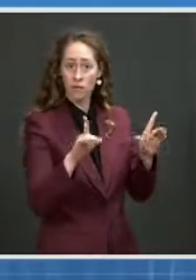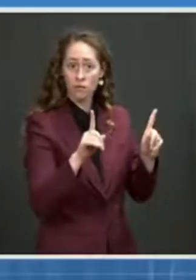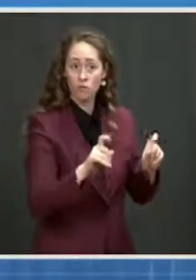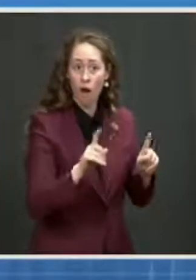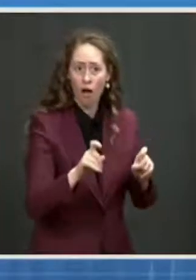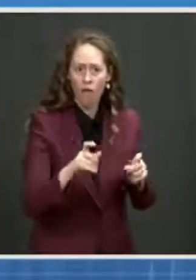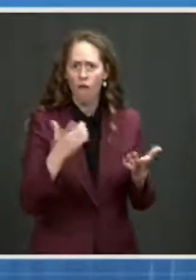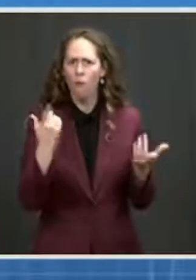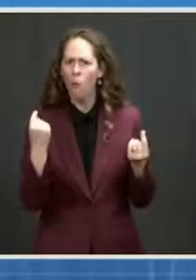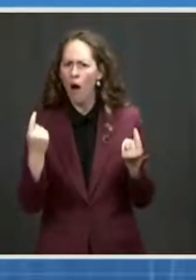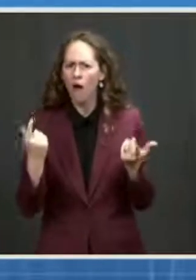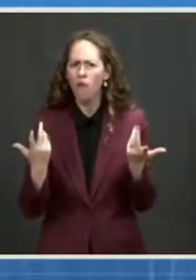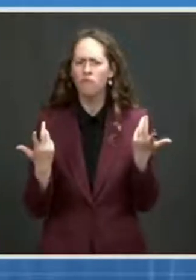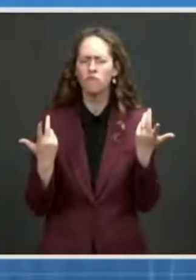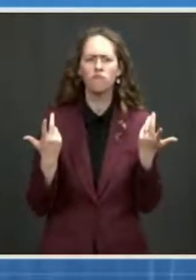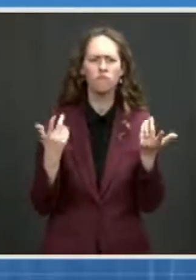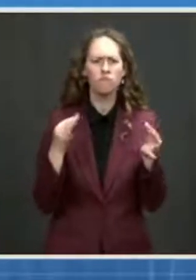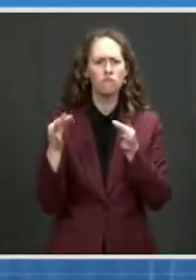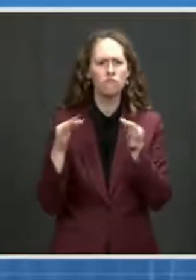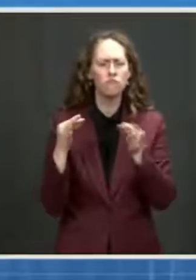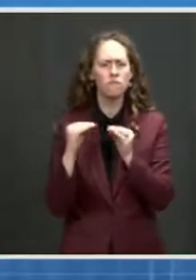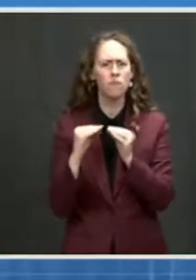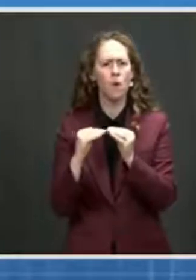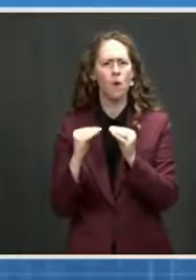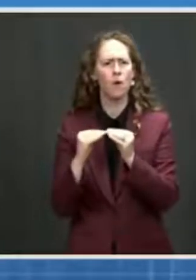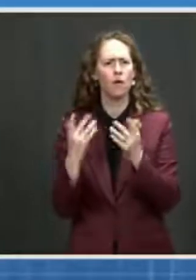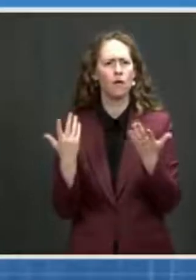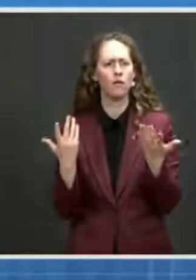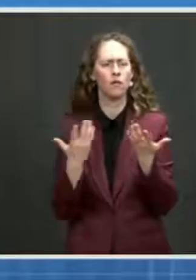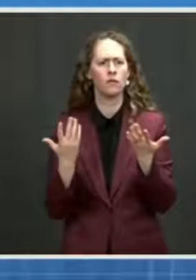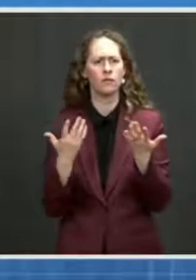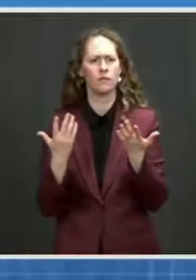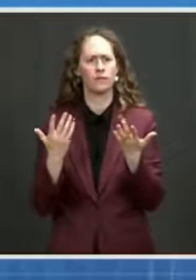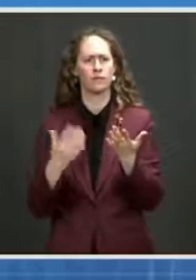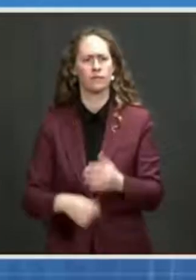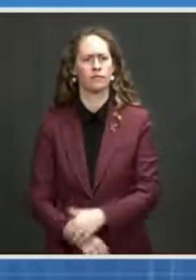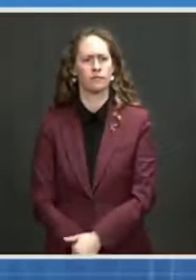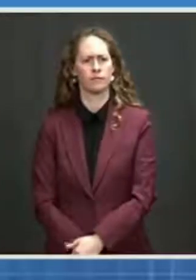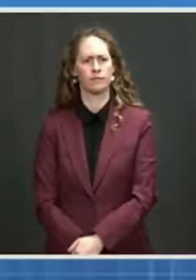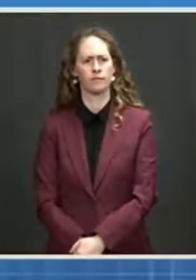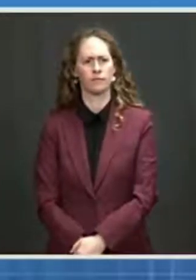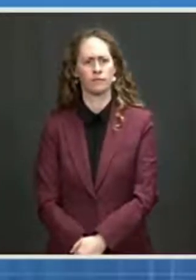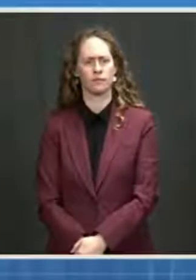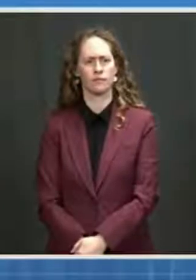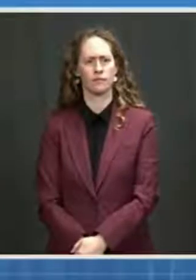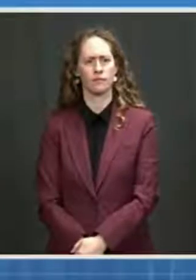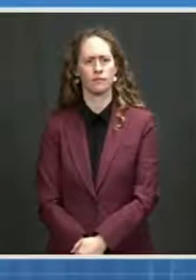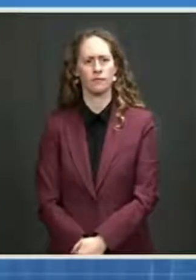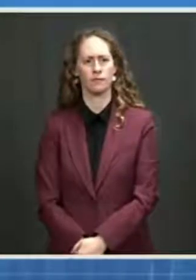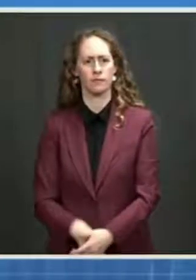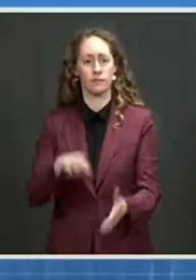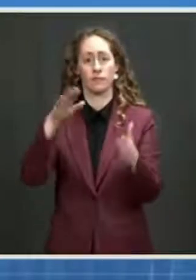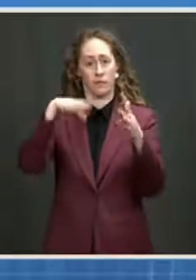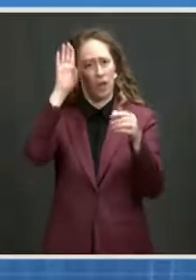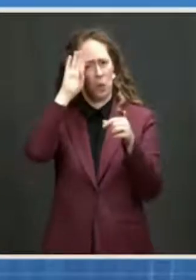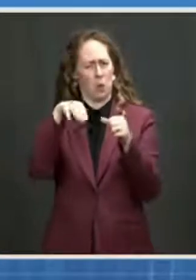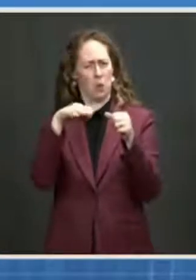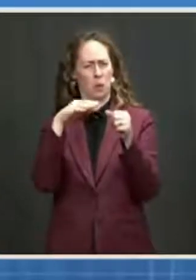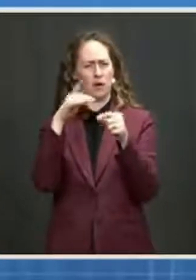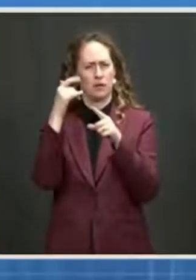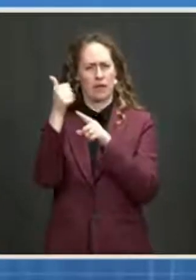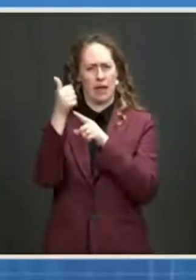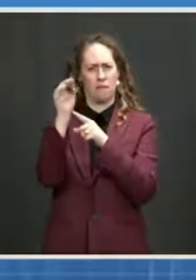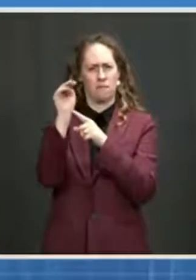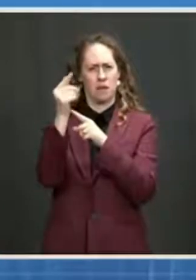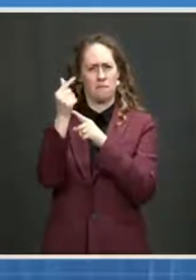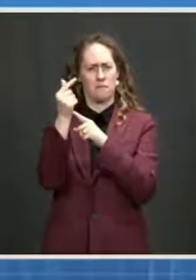they're testing such lower doses, 10 micrograms, and then for even younger kids, 3 micrograms, which is a third and a tenth of the adult dose. If you could just